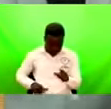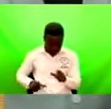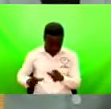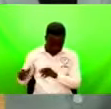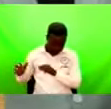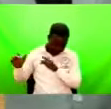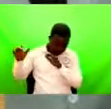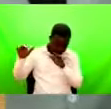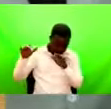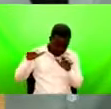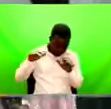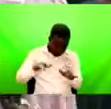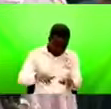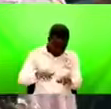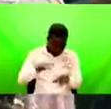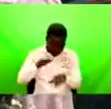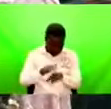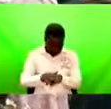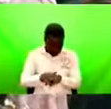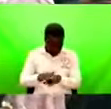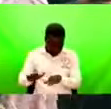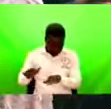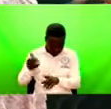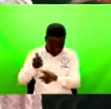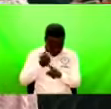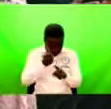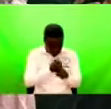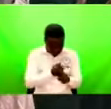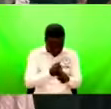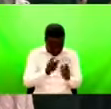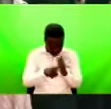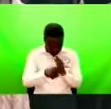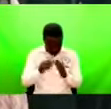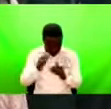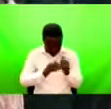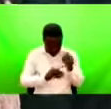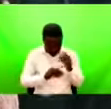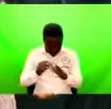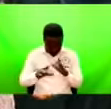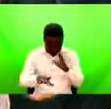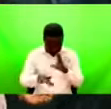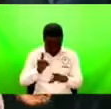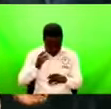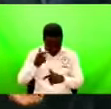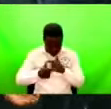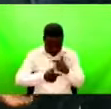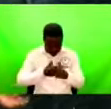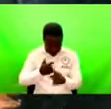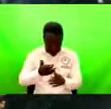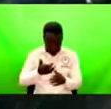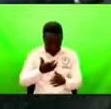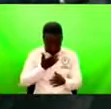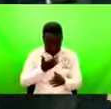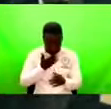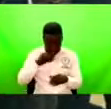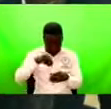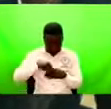mightily upon their natural self and build the spiritual grace and favor in